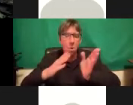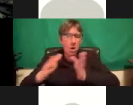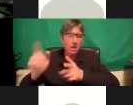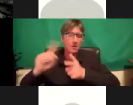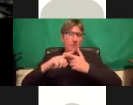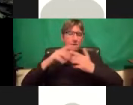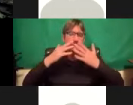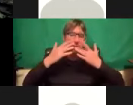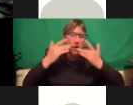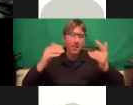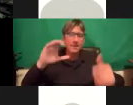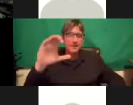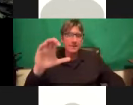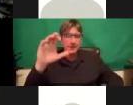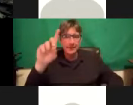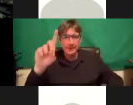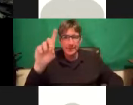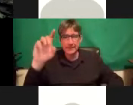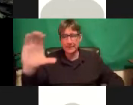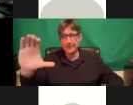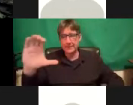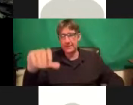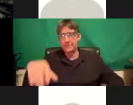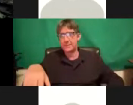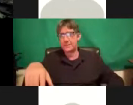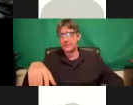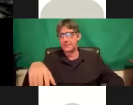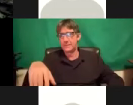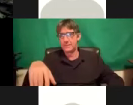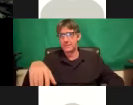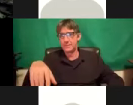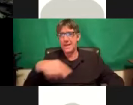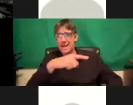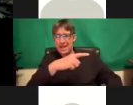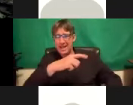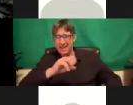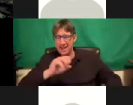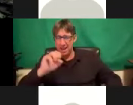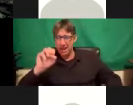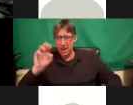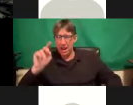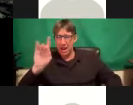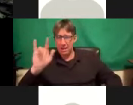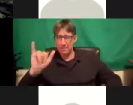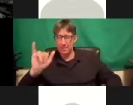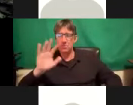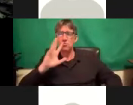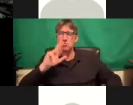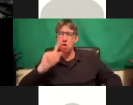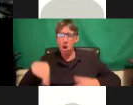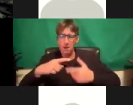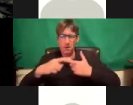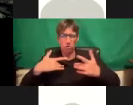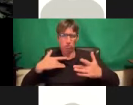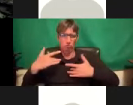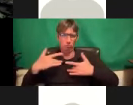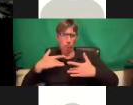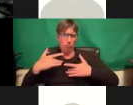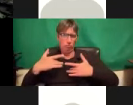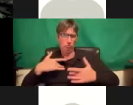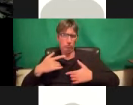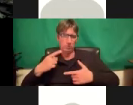Fukuda prior to me spoke about concern about the 55 bus, and I just want to echo that.